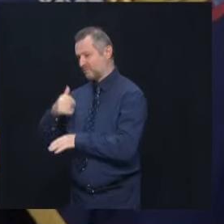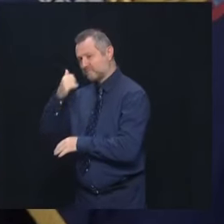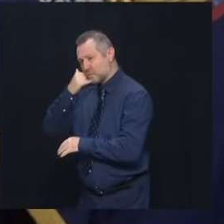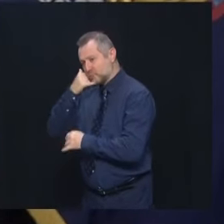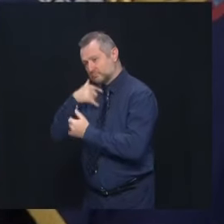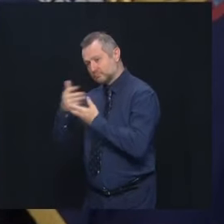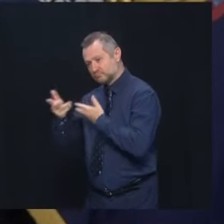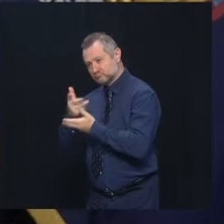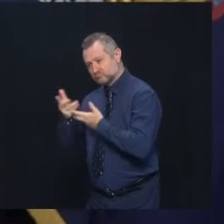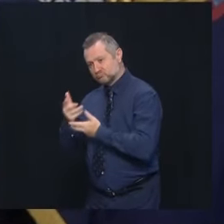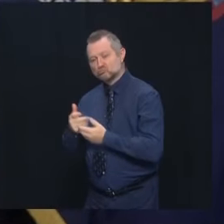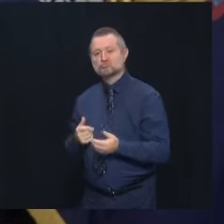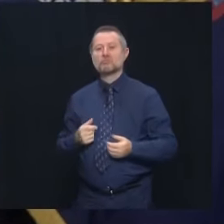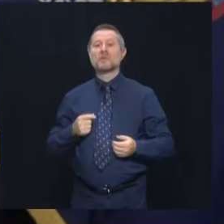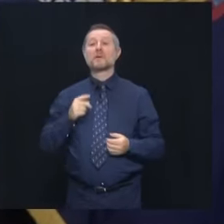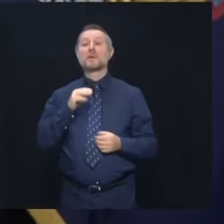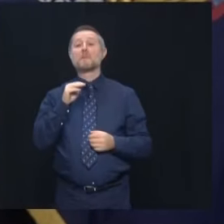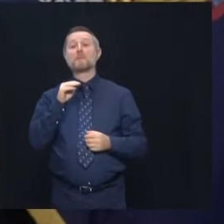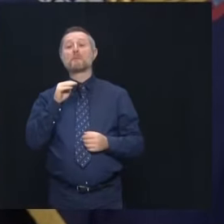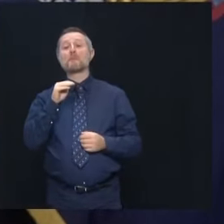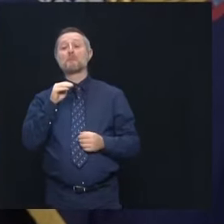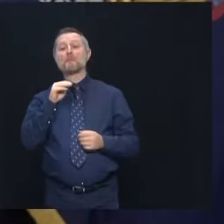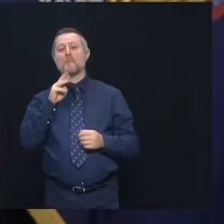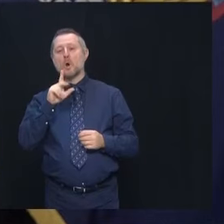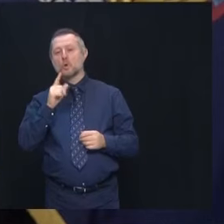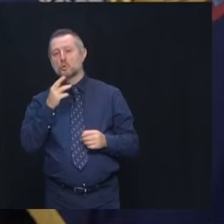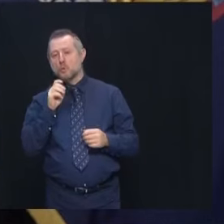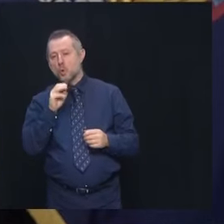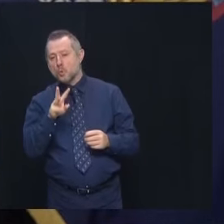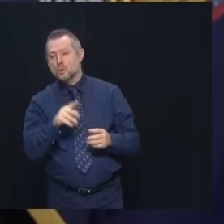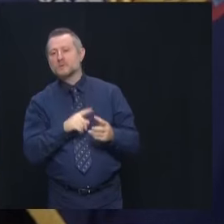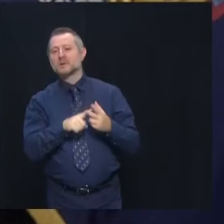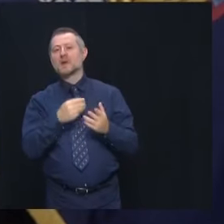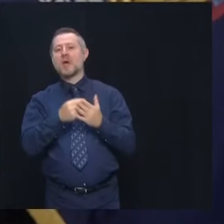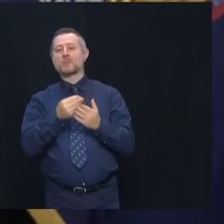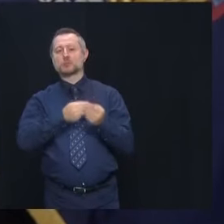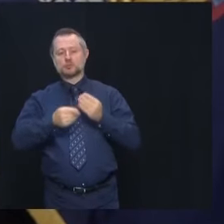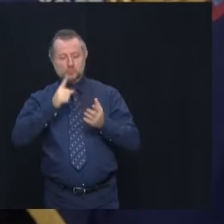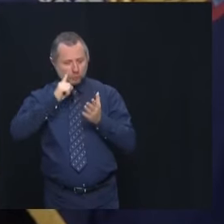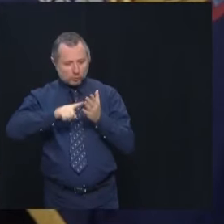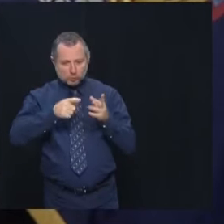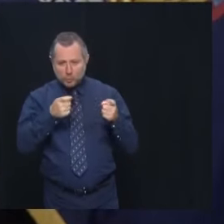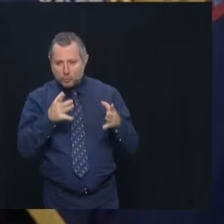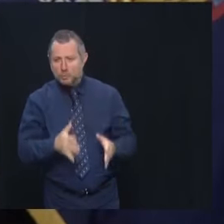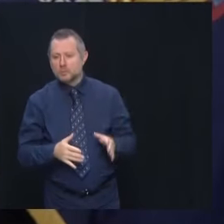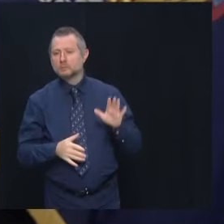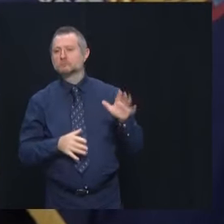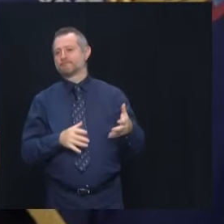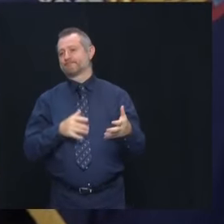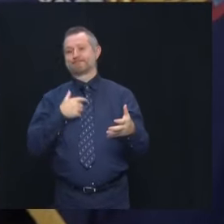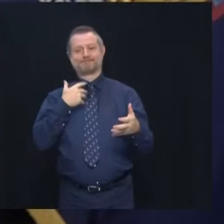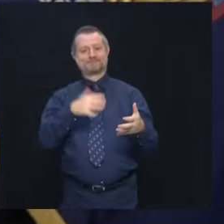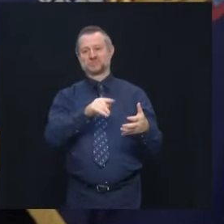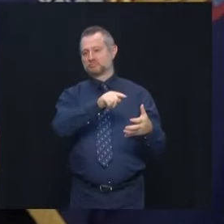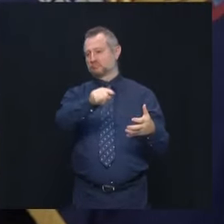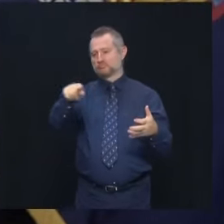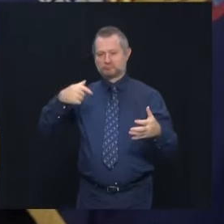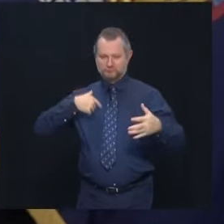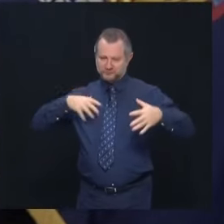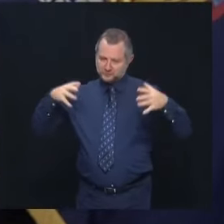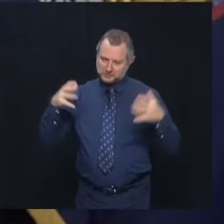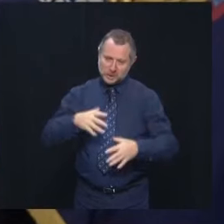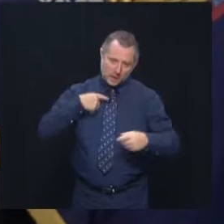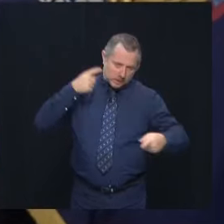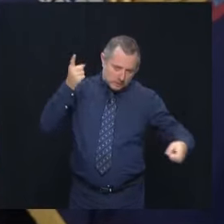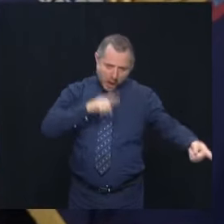Mulgrew, the controller, the speaker, and this is what we agreed we